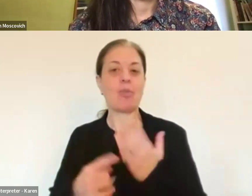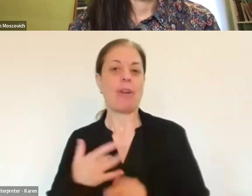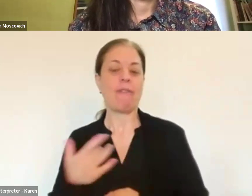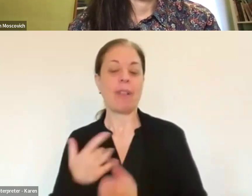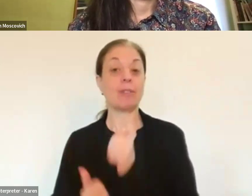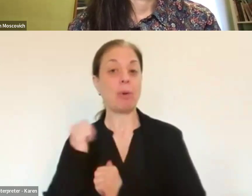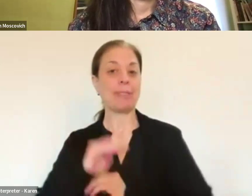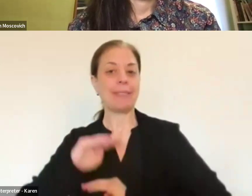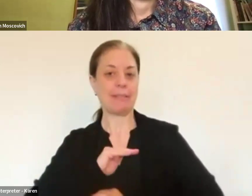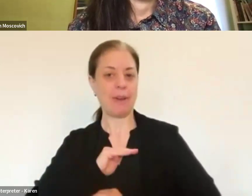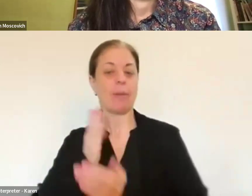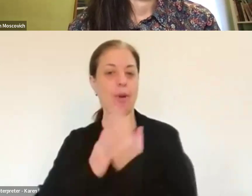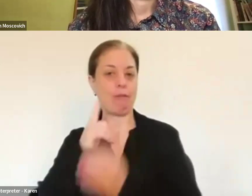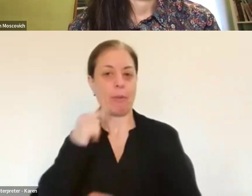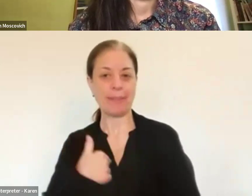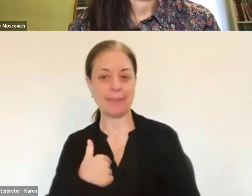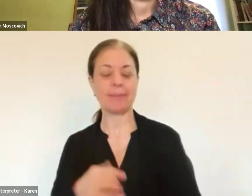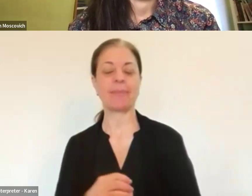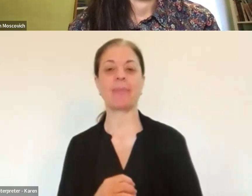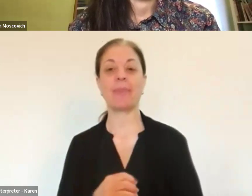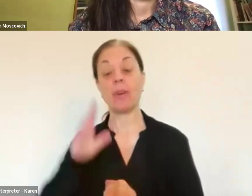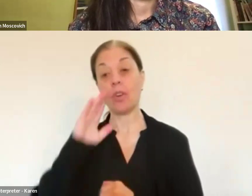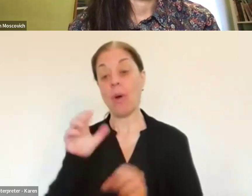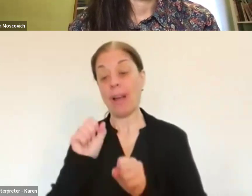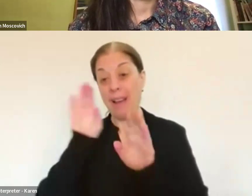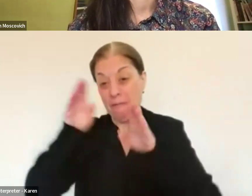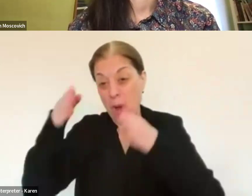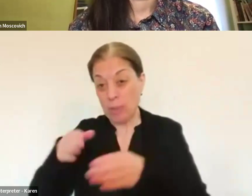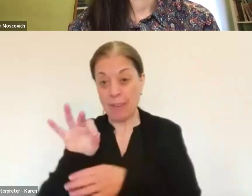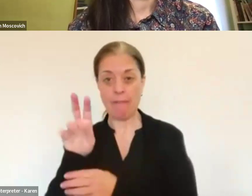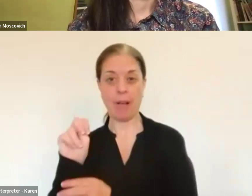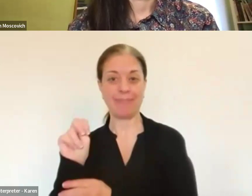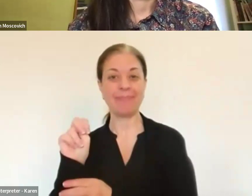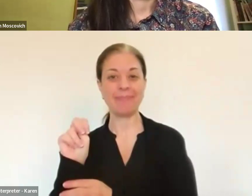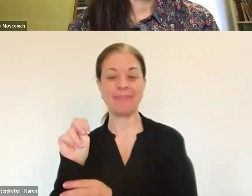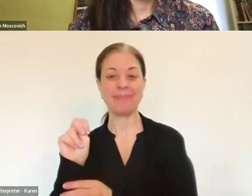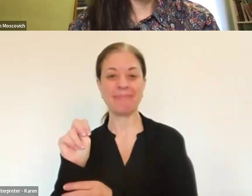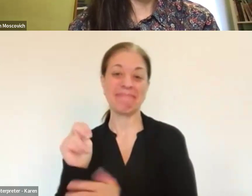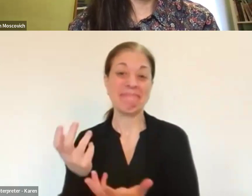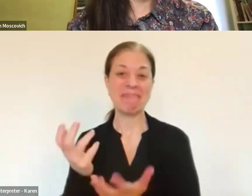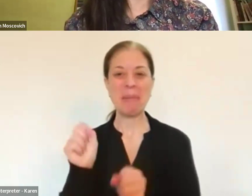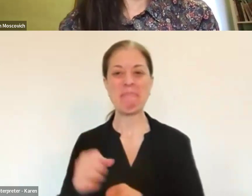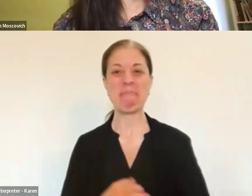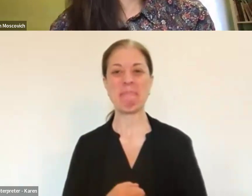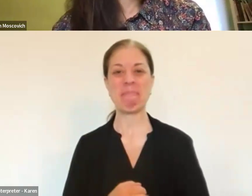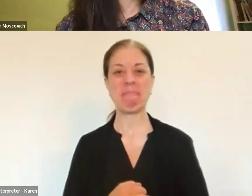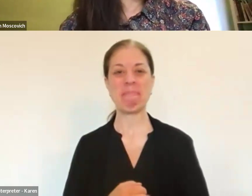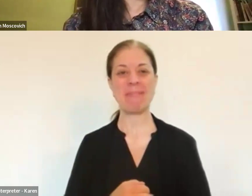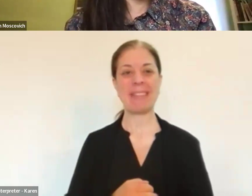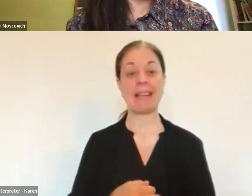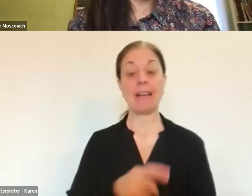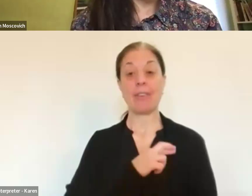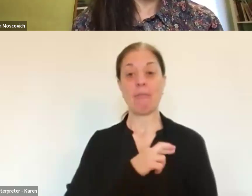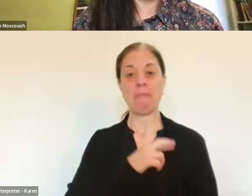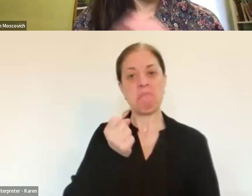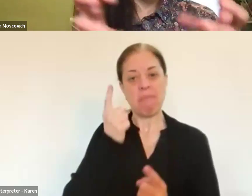the most satisfying part for me. I can just focus on the fun of it. Yeah. I get that. It's you do all